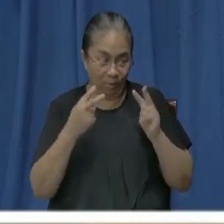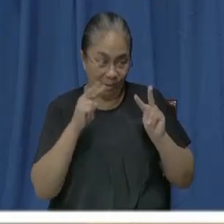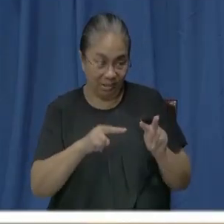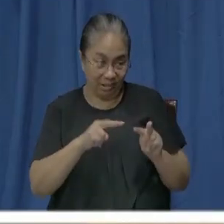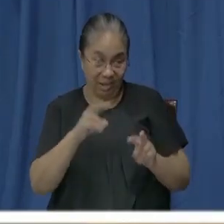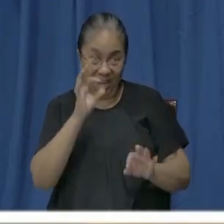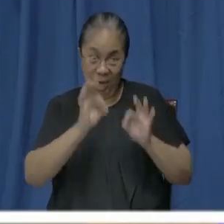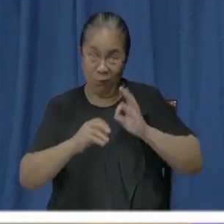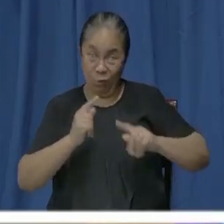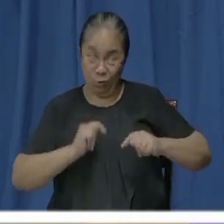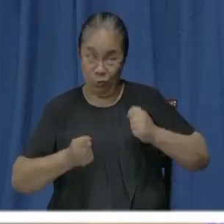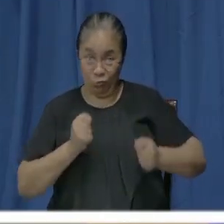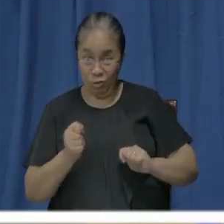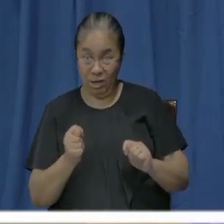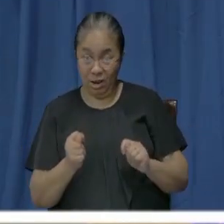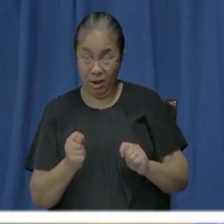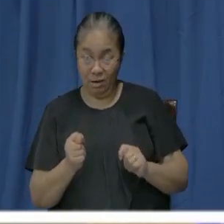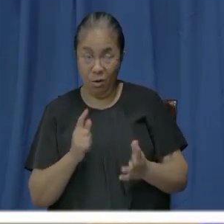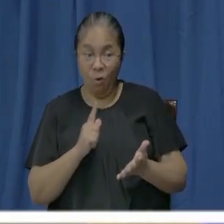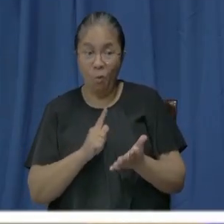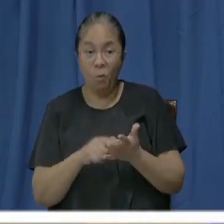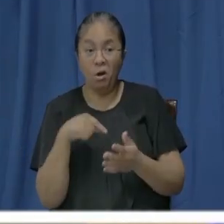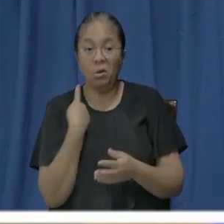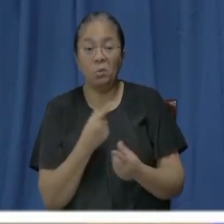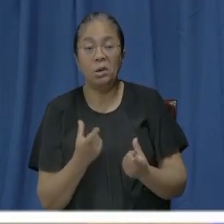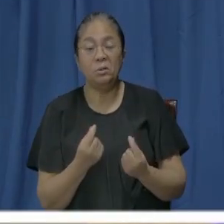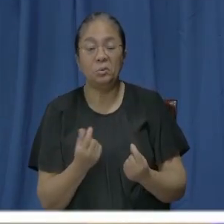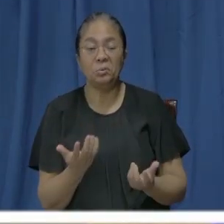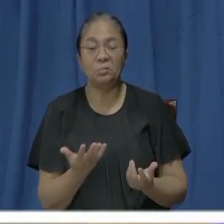what would people around be doing?